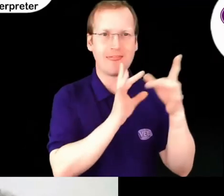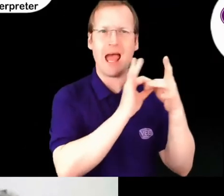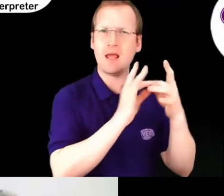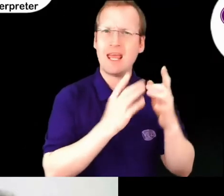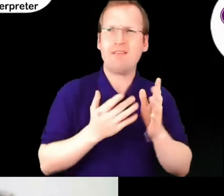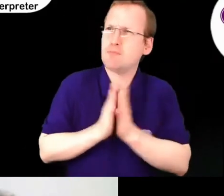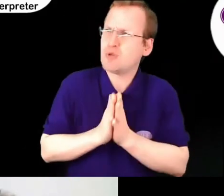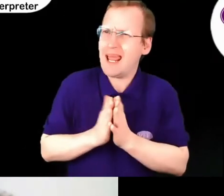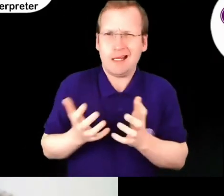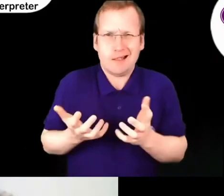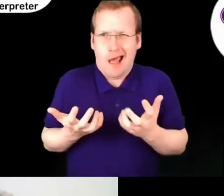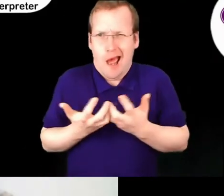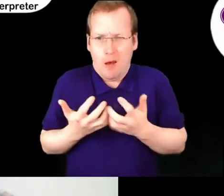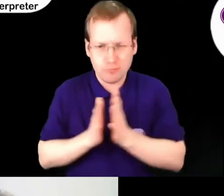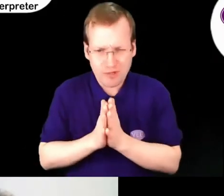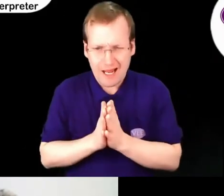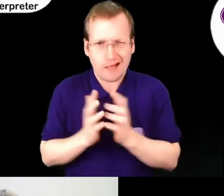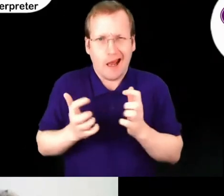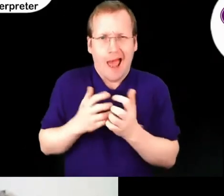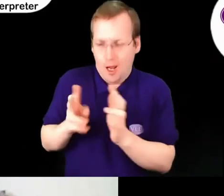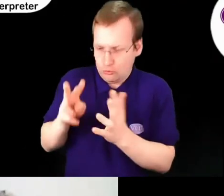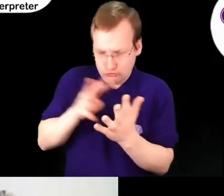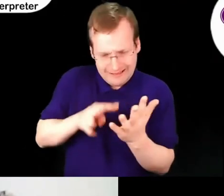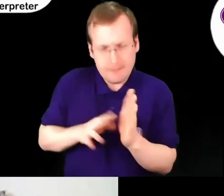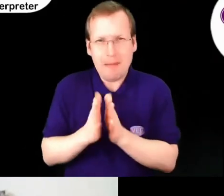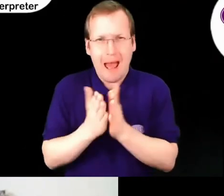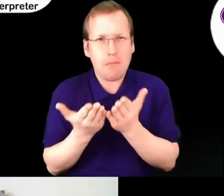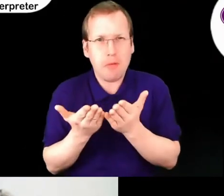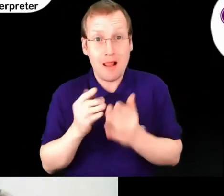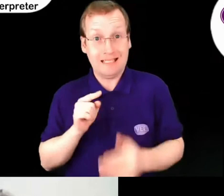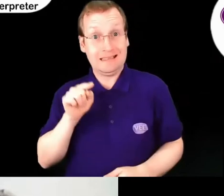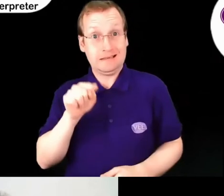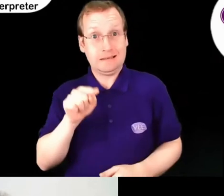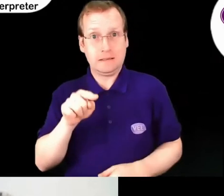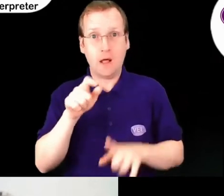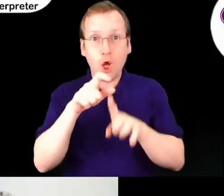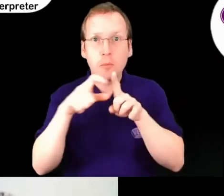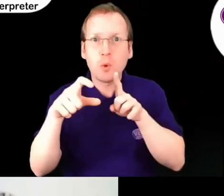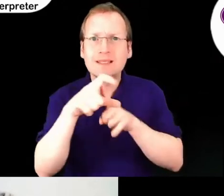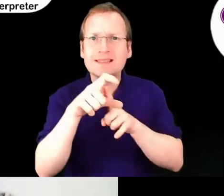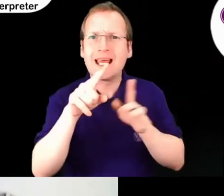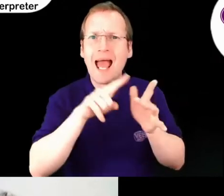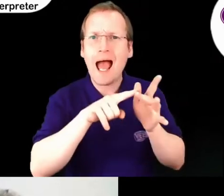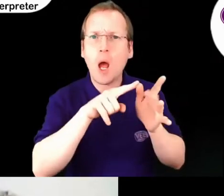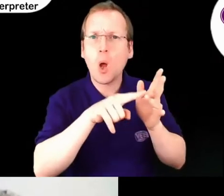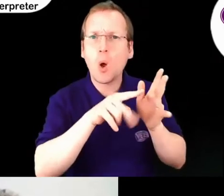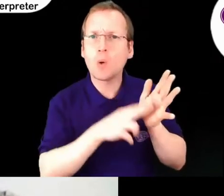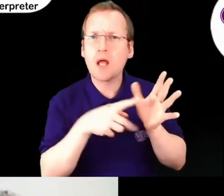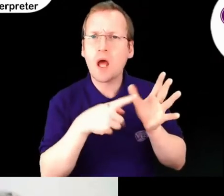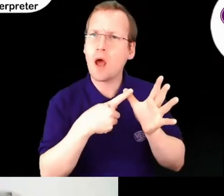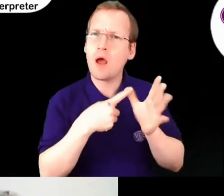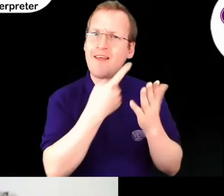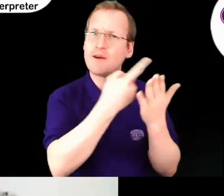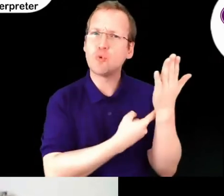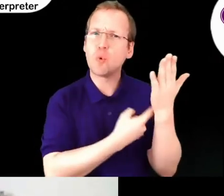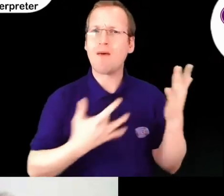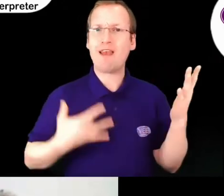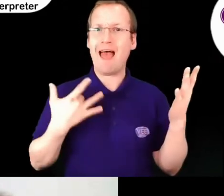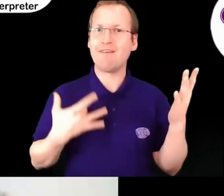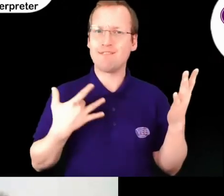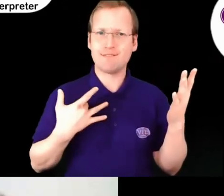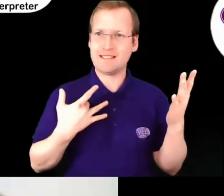if I prayed or how I read the Bible. And here was a community, one of whose rules of life, one of whose disciplines,